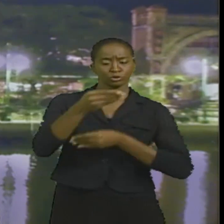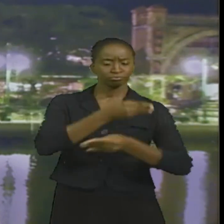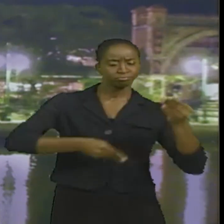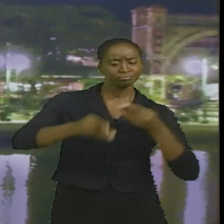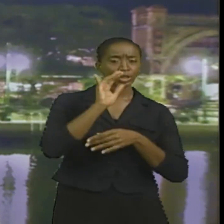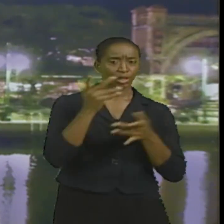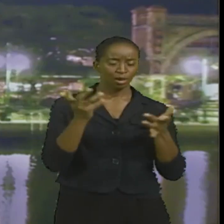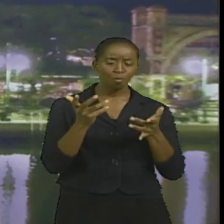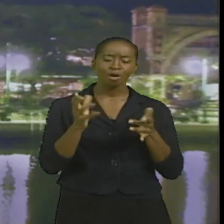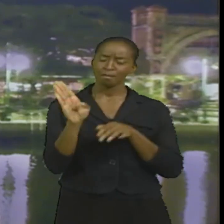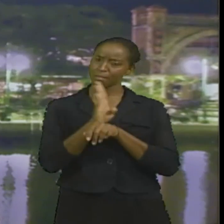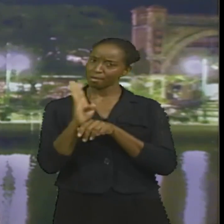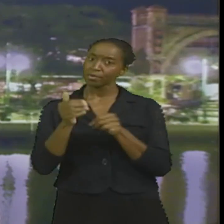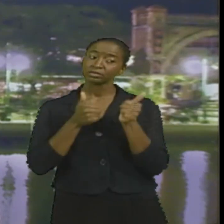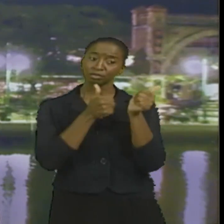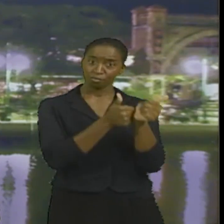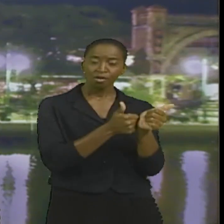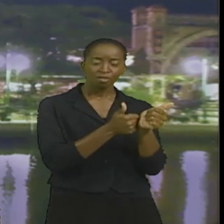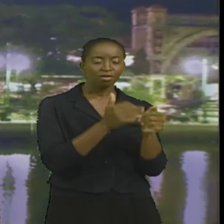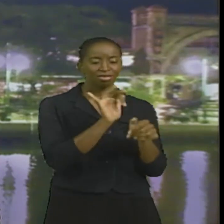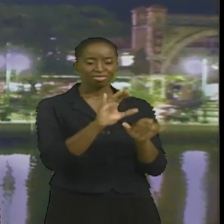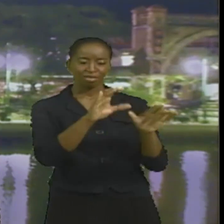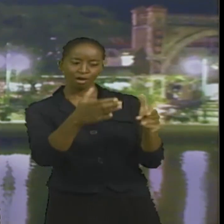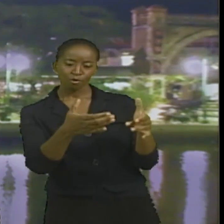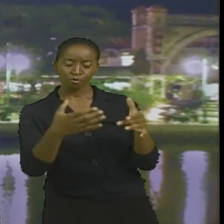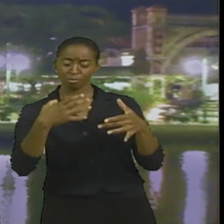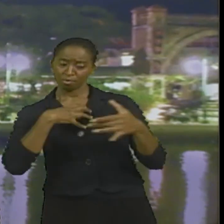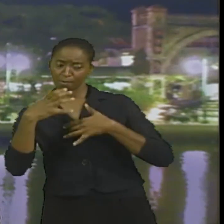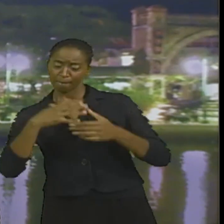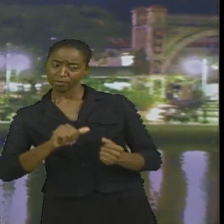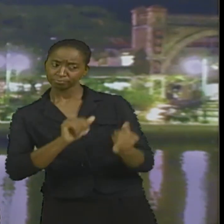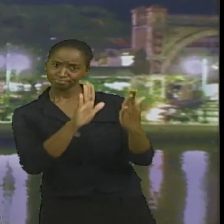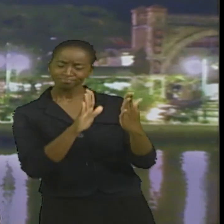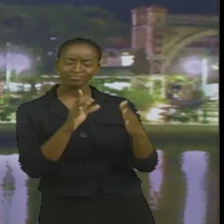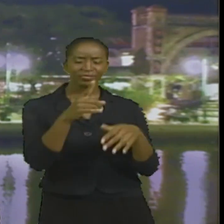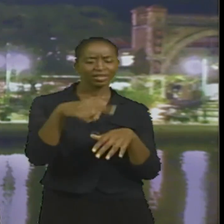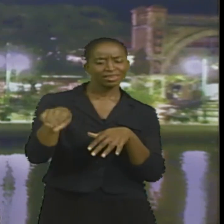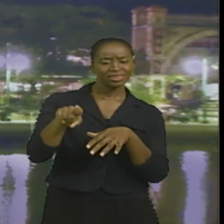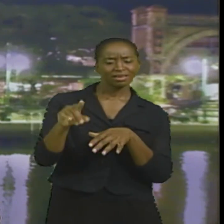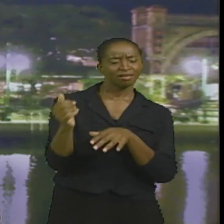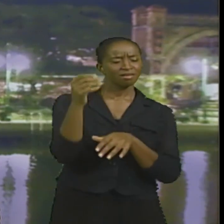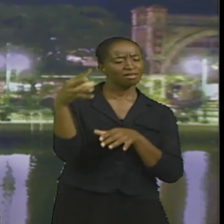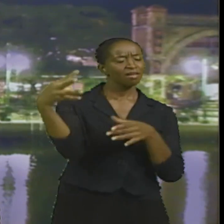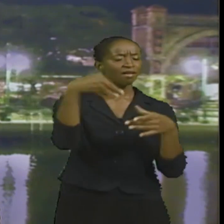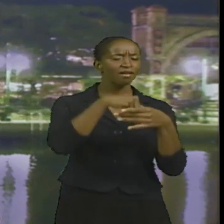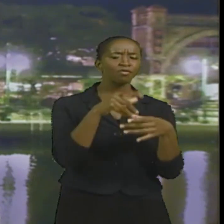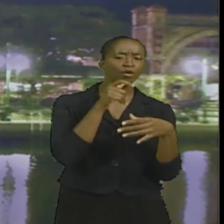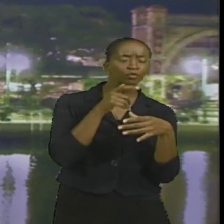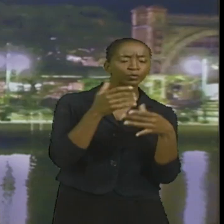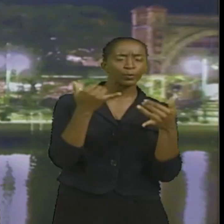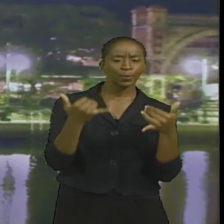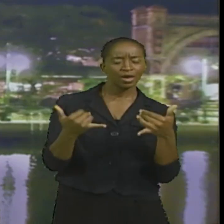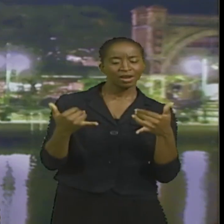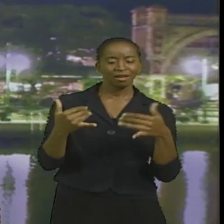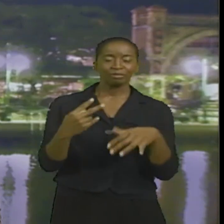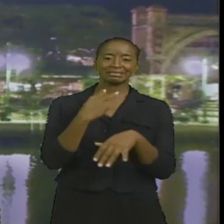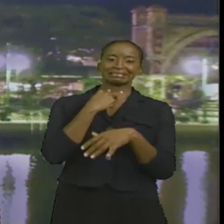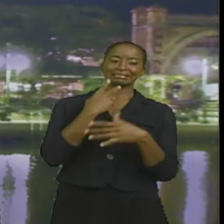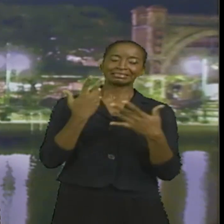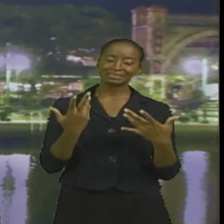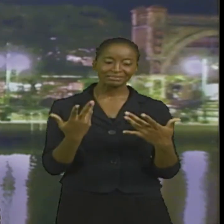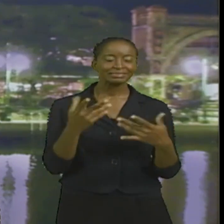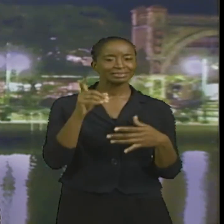impasse in the selection process for appellate body members. And that body, he says, plays an important role in the dispute settlement mechanism